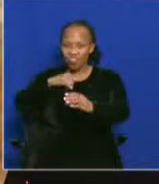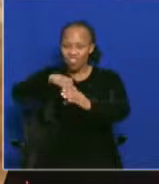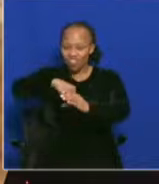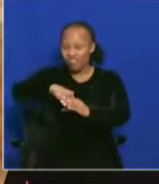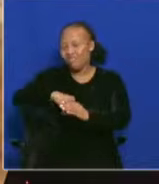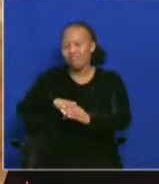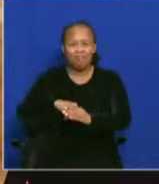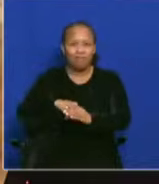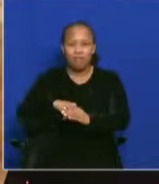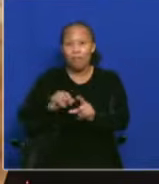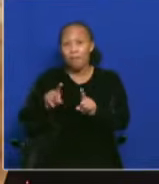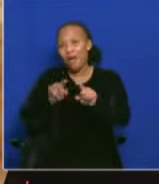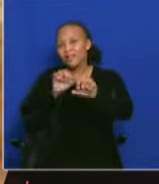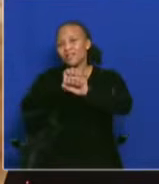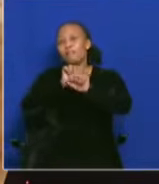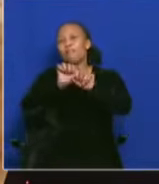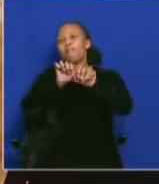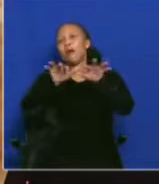information. It's a rule.